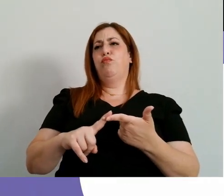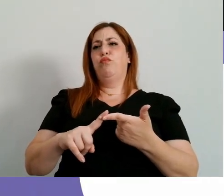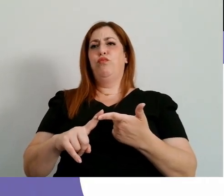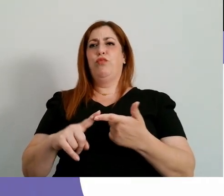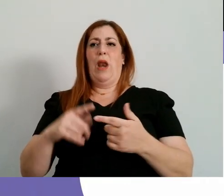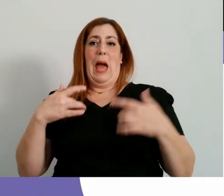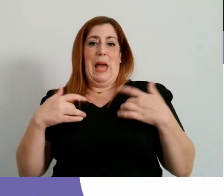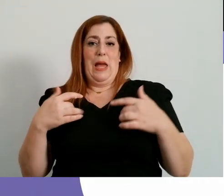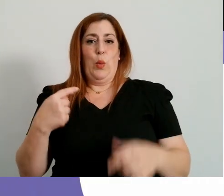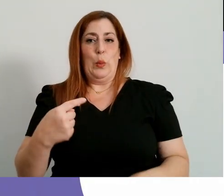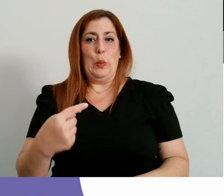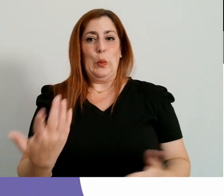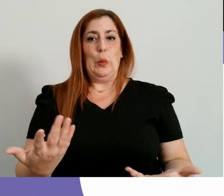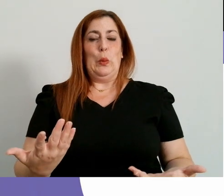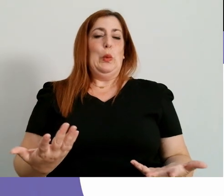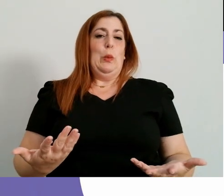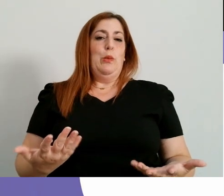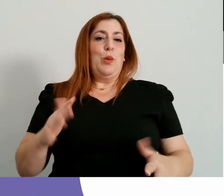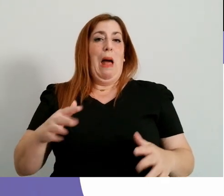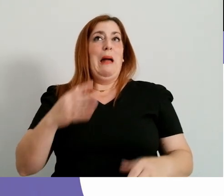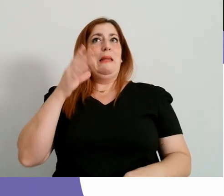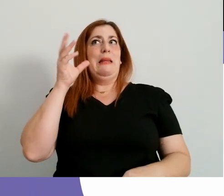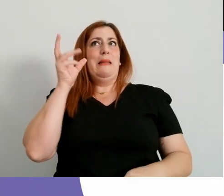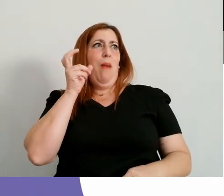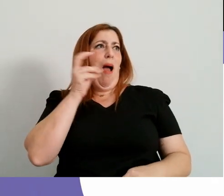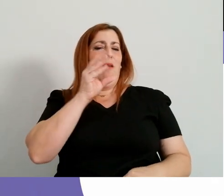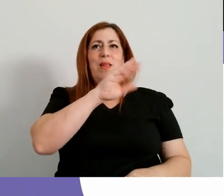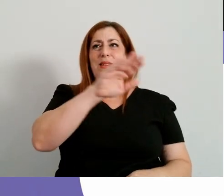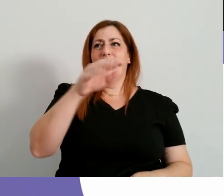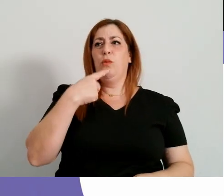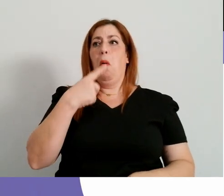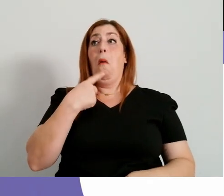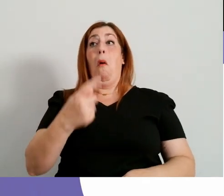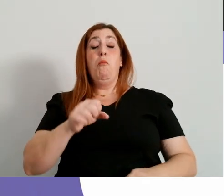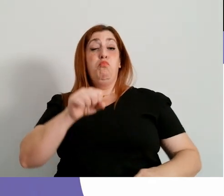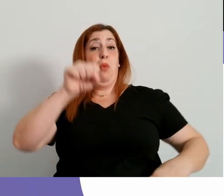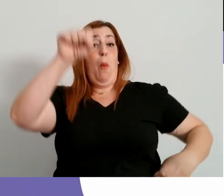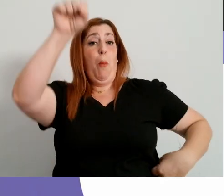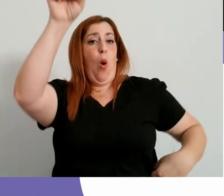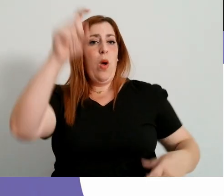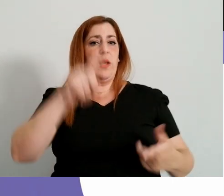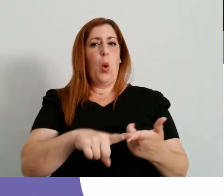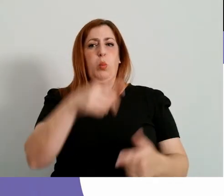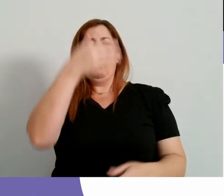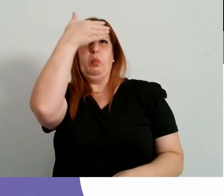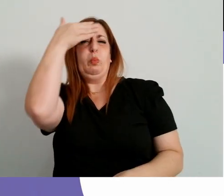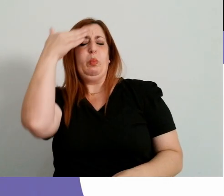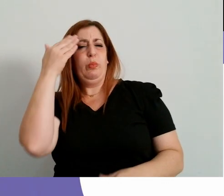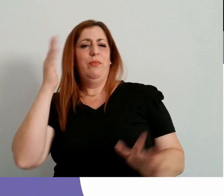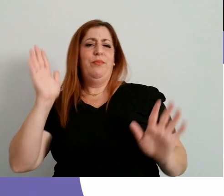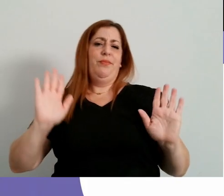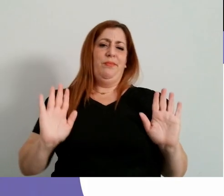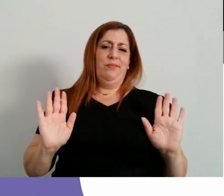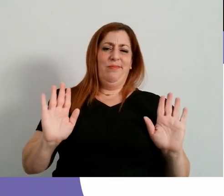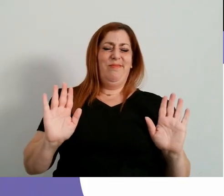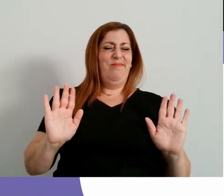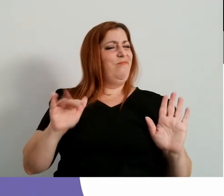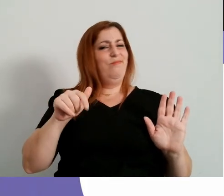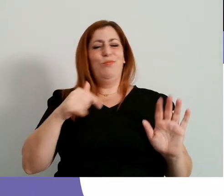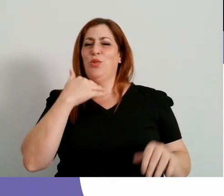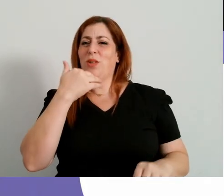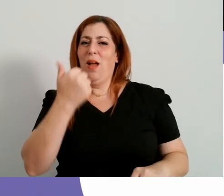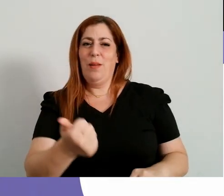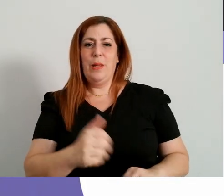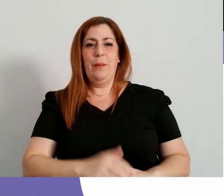or, oh, it's a disease. So I'm trying to sort of say why we don't use these things. Another thing that I see very often, and a lot of autistic people are